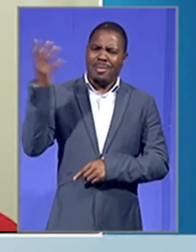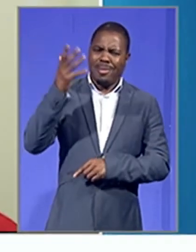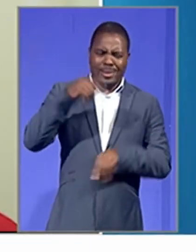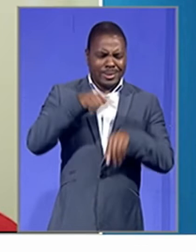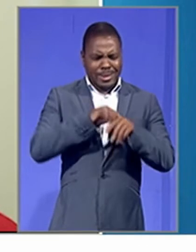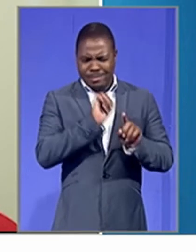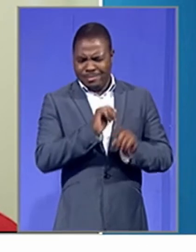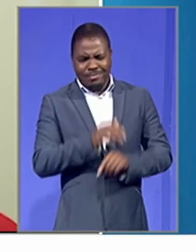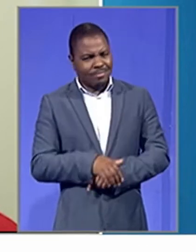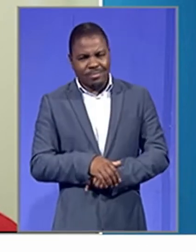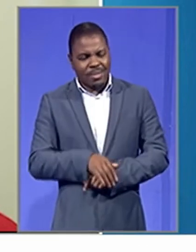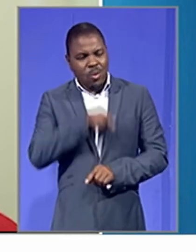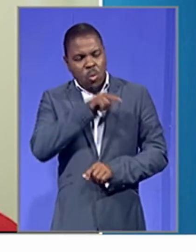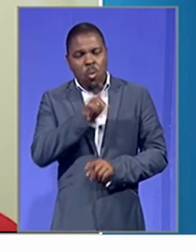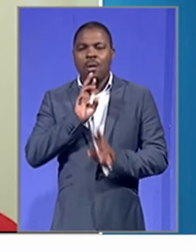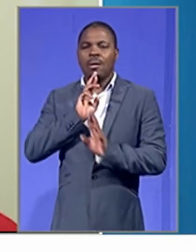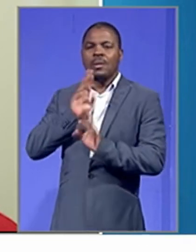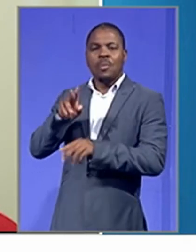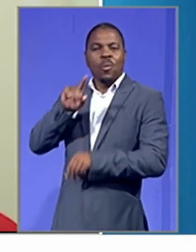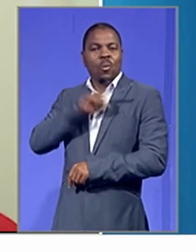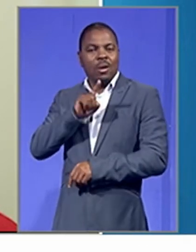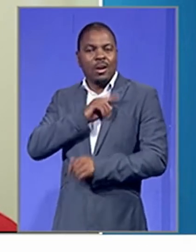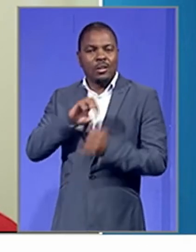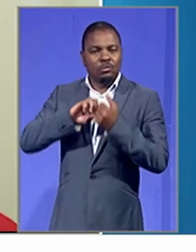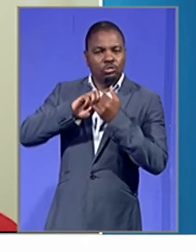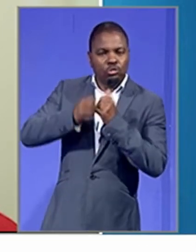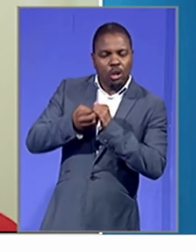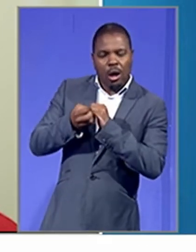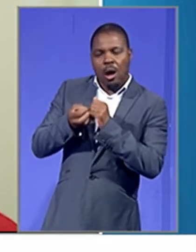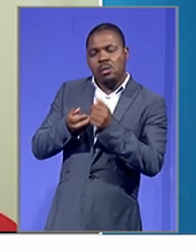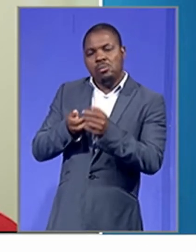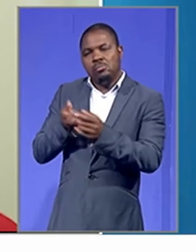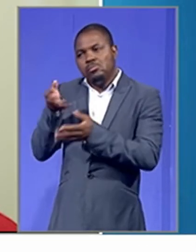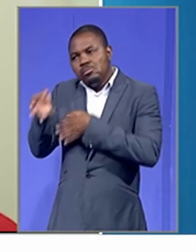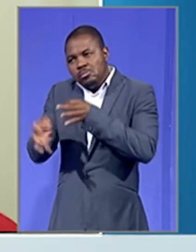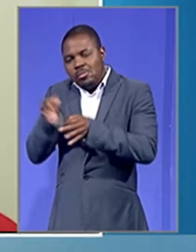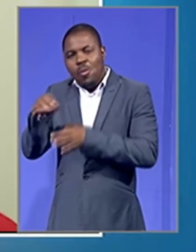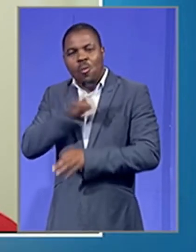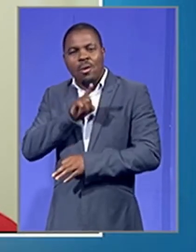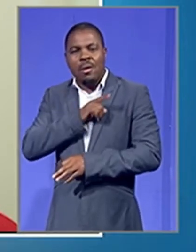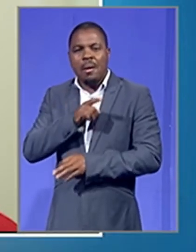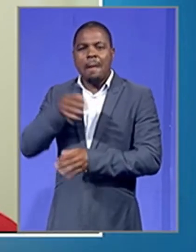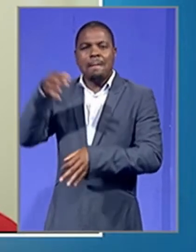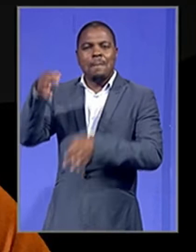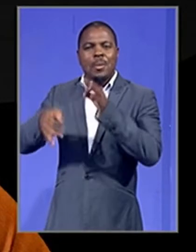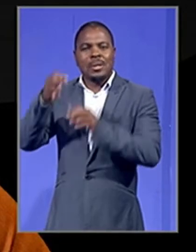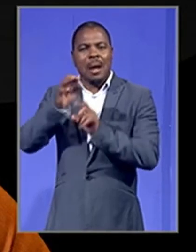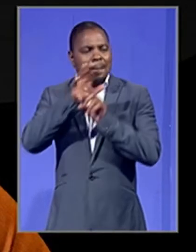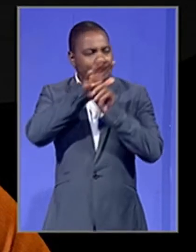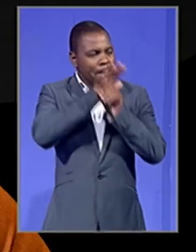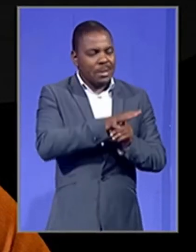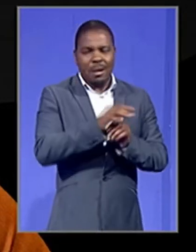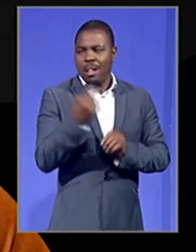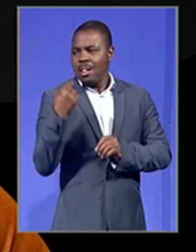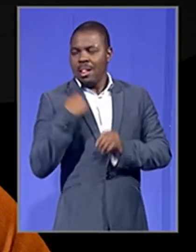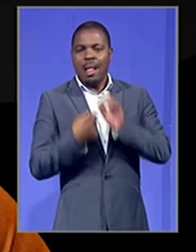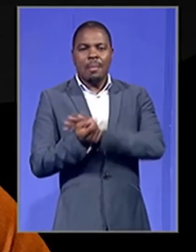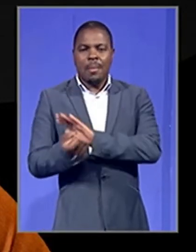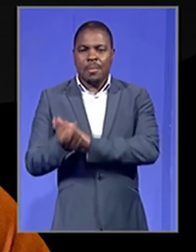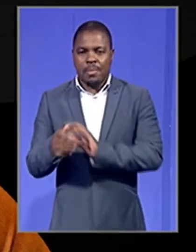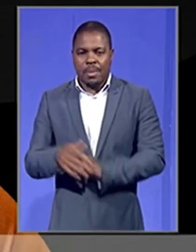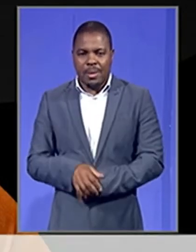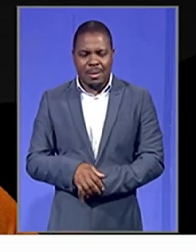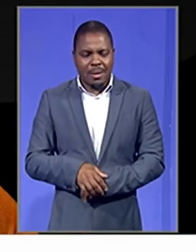is more of a response to try and extinguish some of the political pressure that he's been getting with. We have a captured